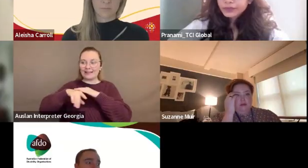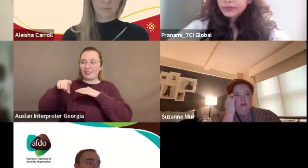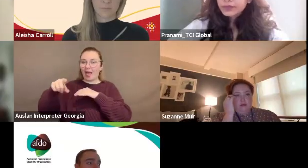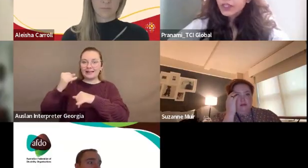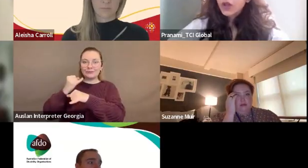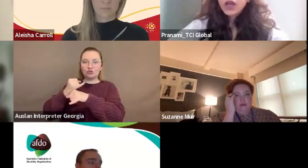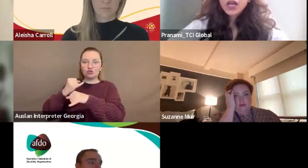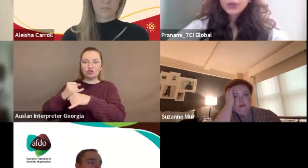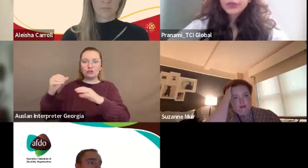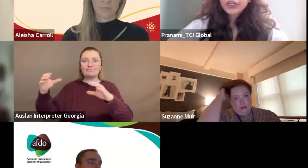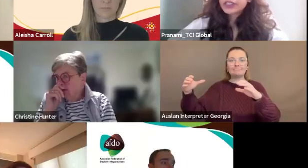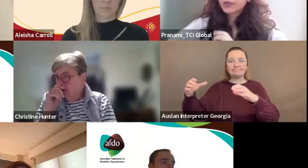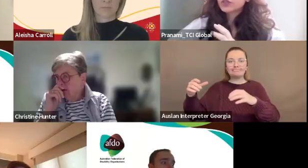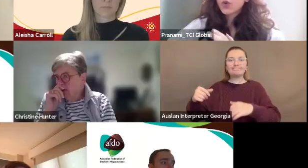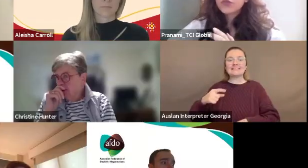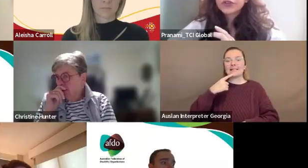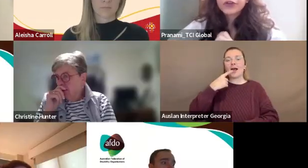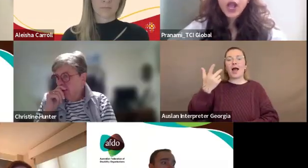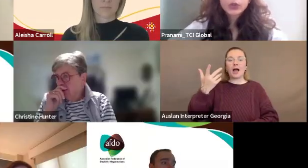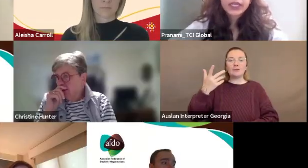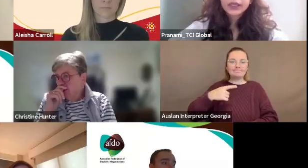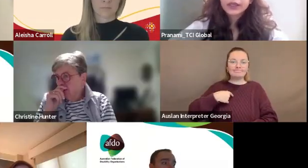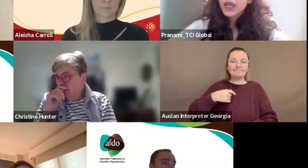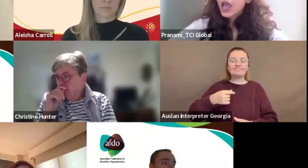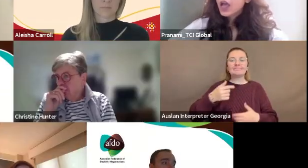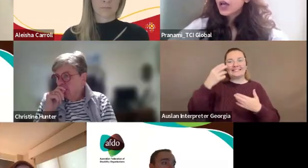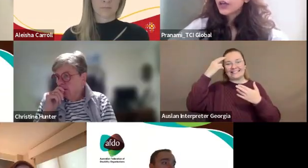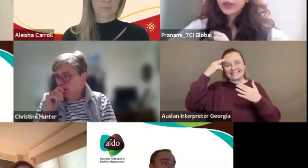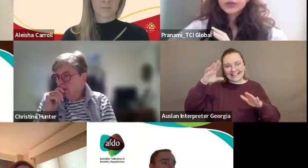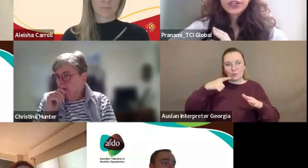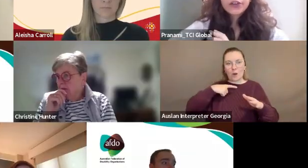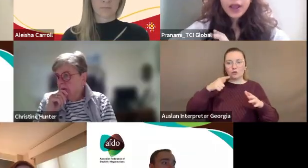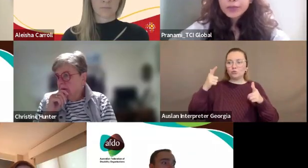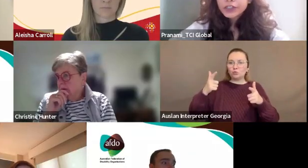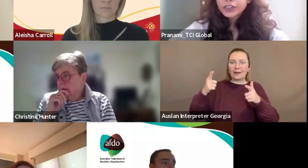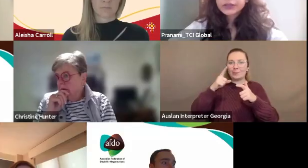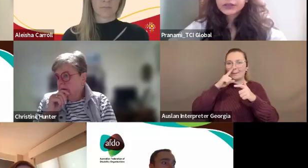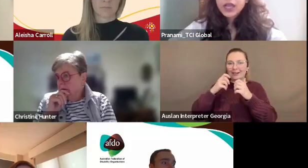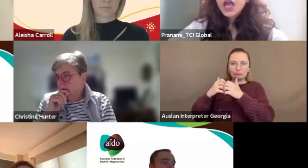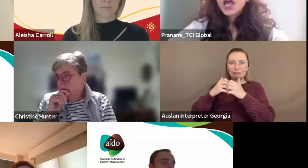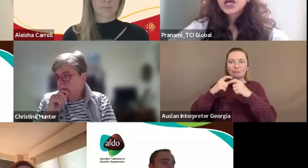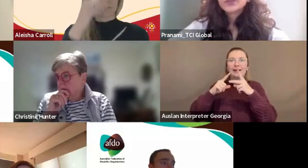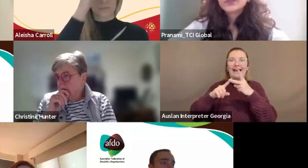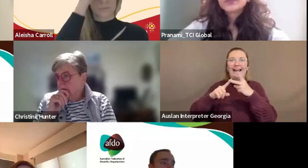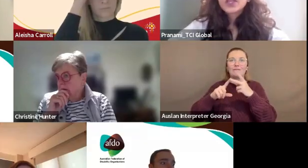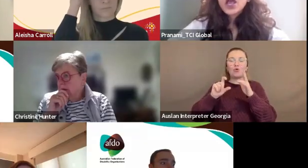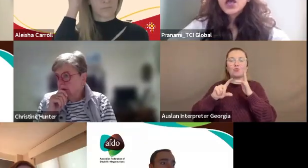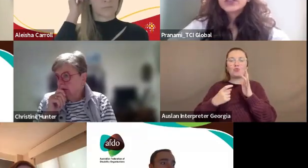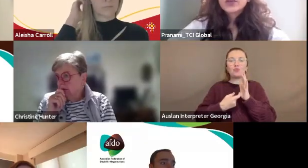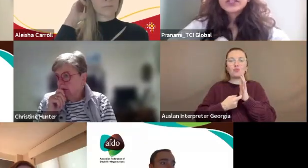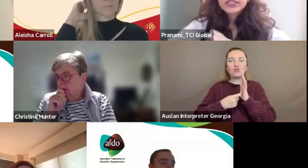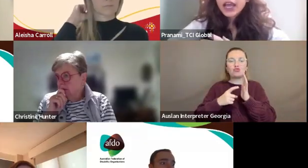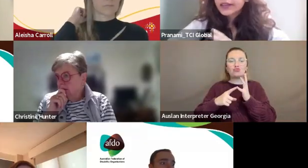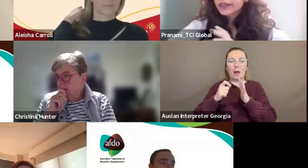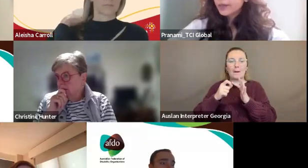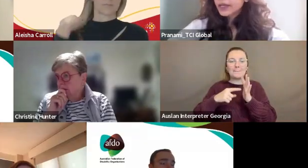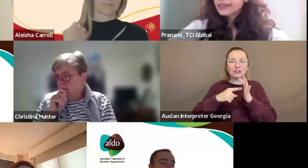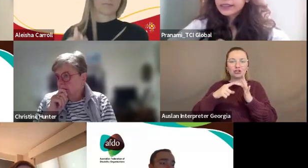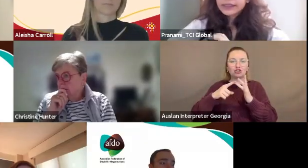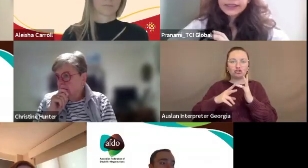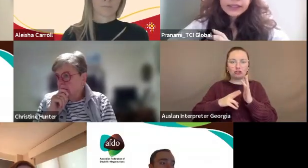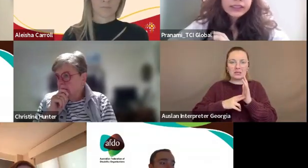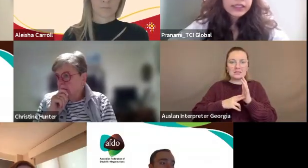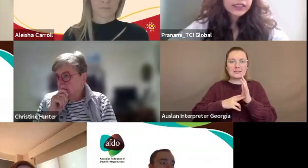institution because there was overcrowding, there was corruption, they were denied